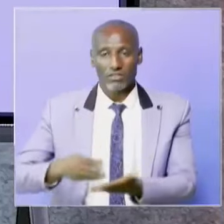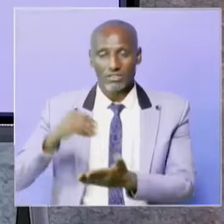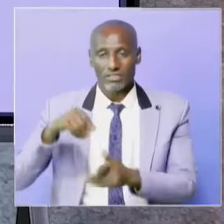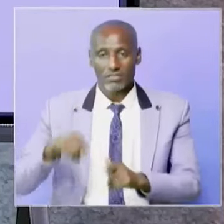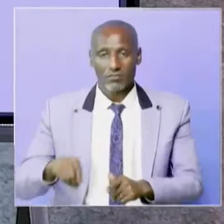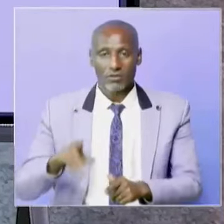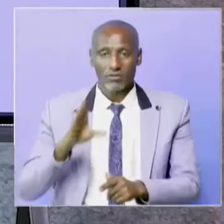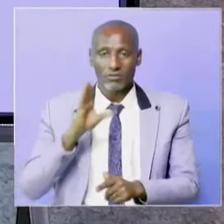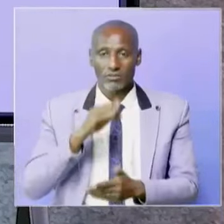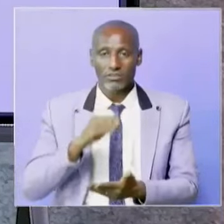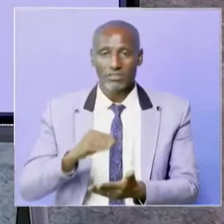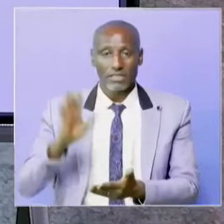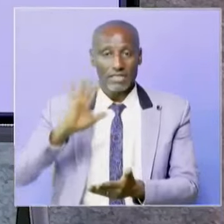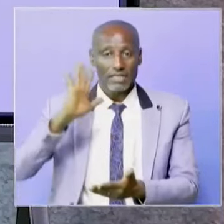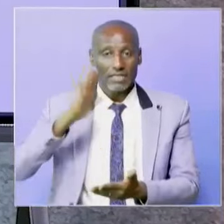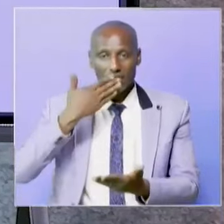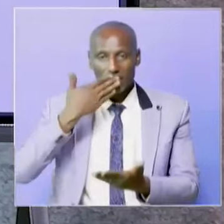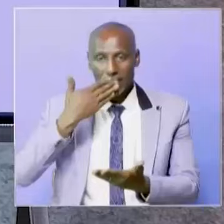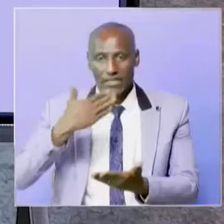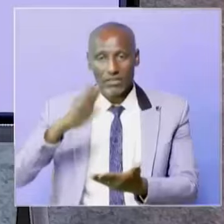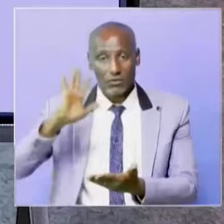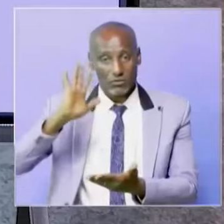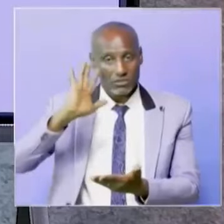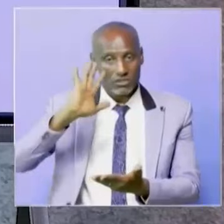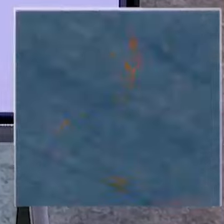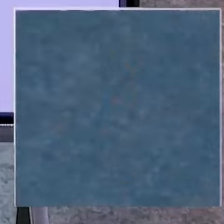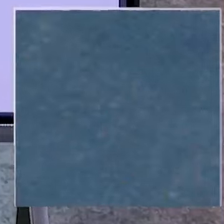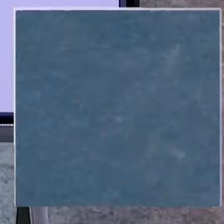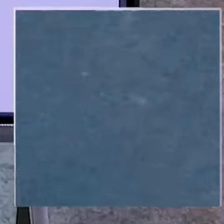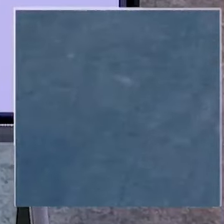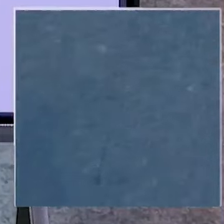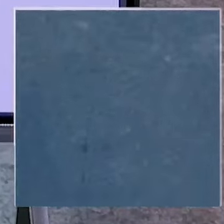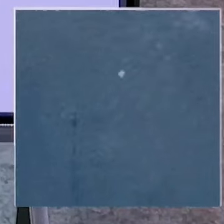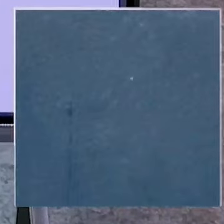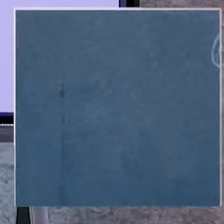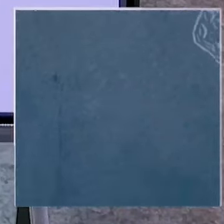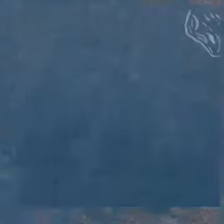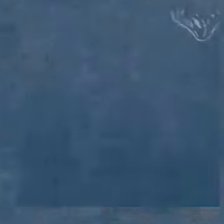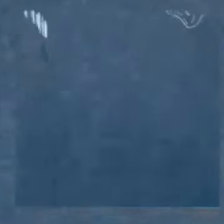Bravo, student. That's all about today's lesson. Thank you. See you.